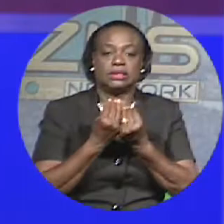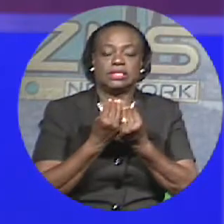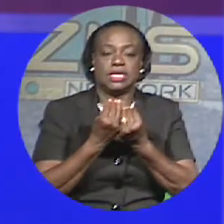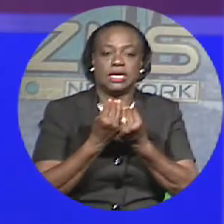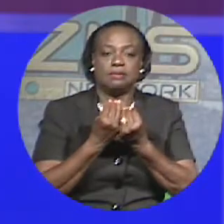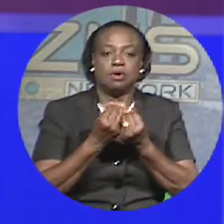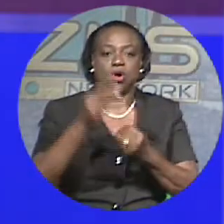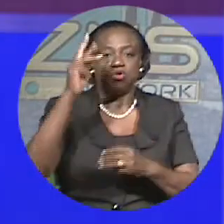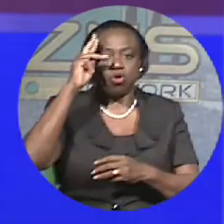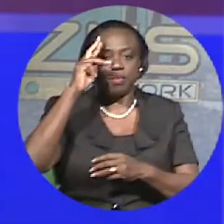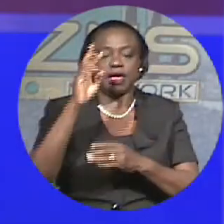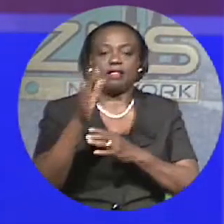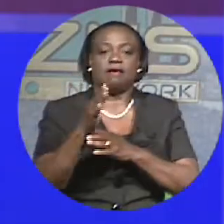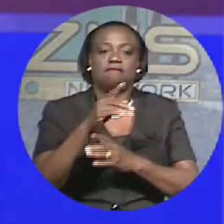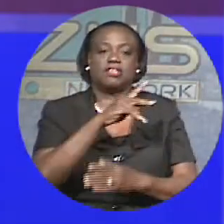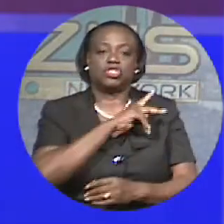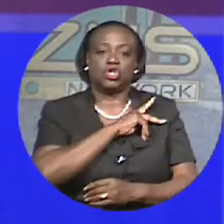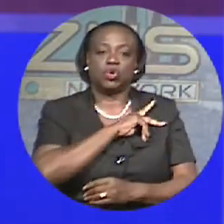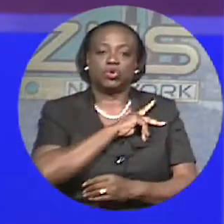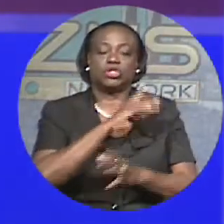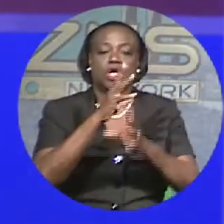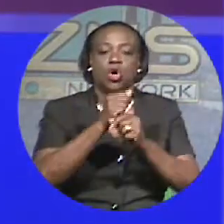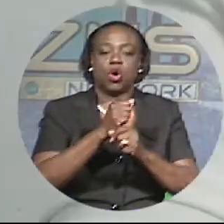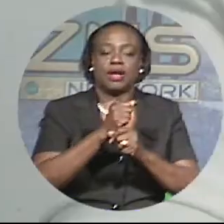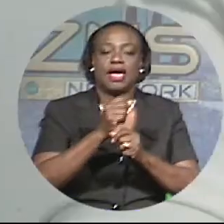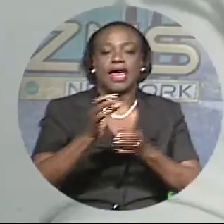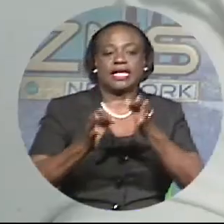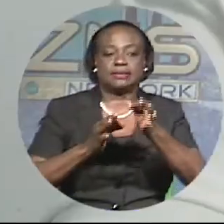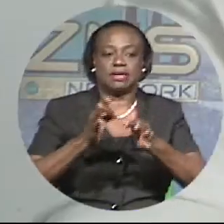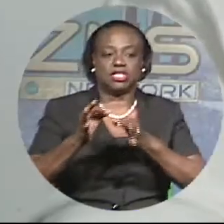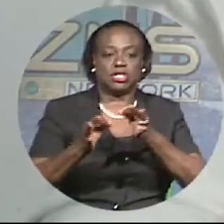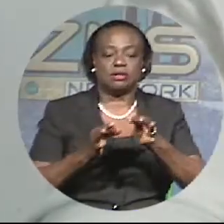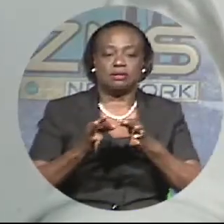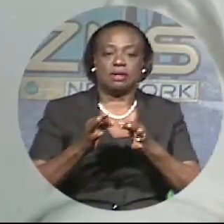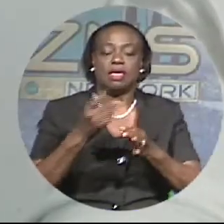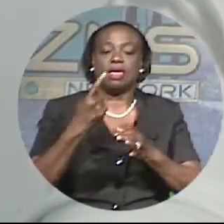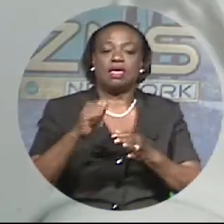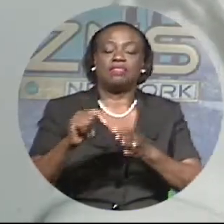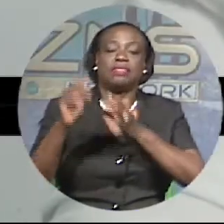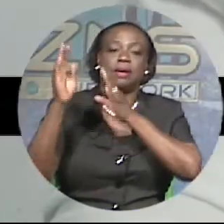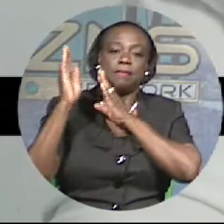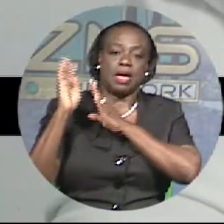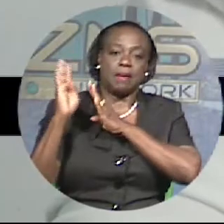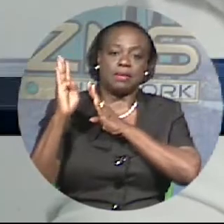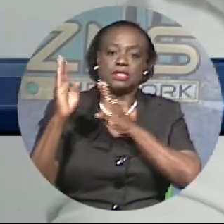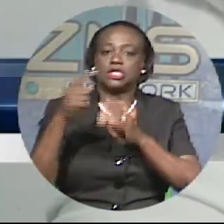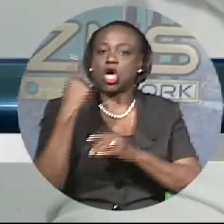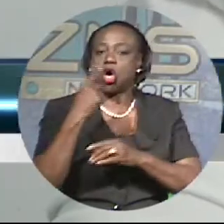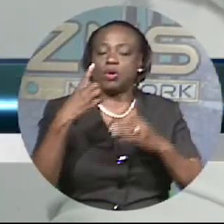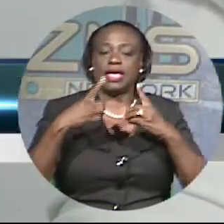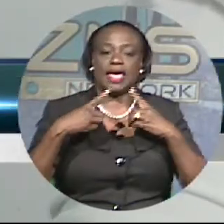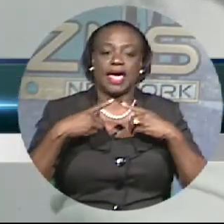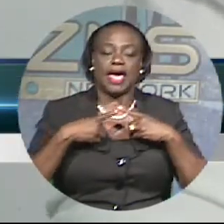Romel Fish-Knowles, to get an explanation. The Bahamas contingent was only 14 athletes, and so